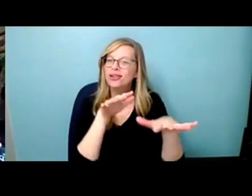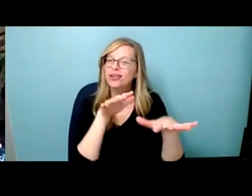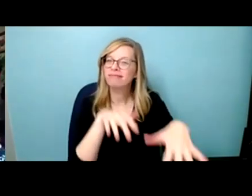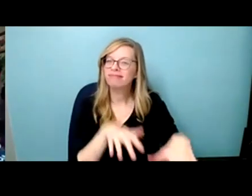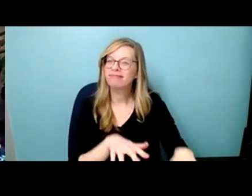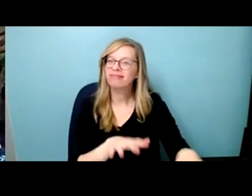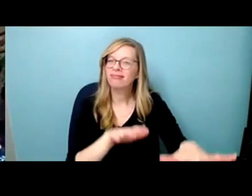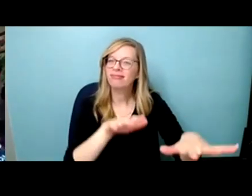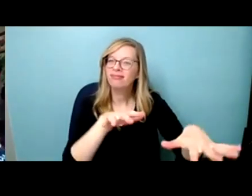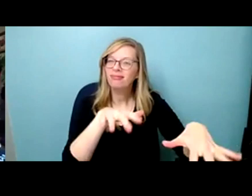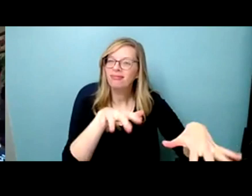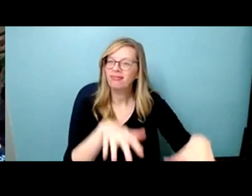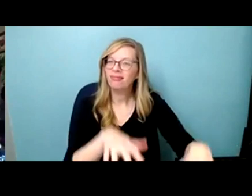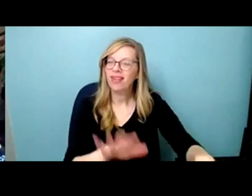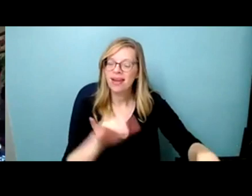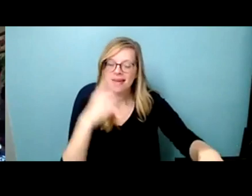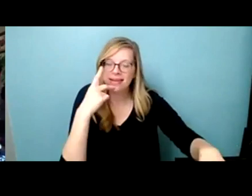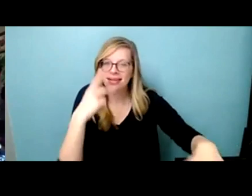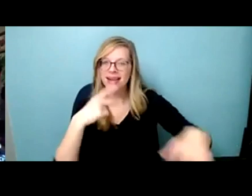Stretched on the